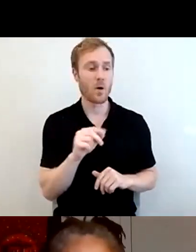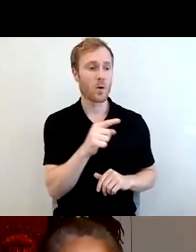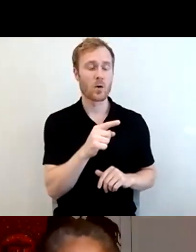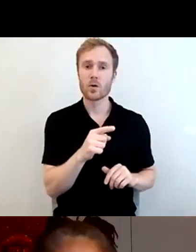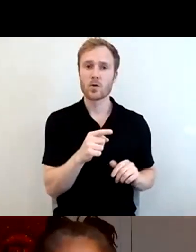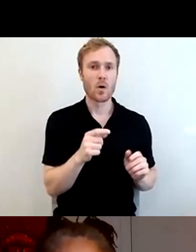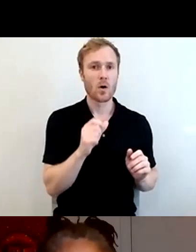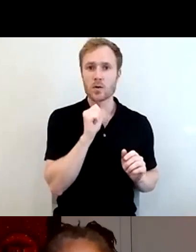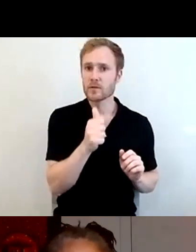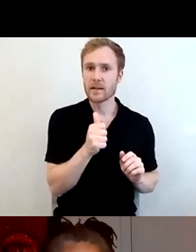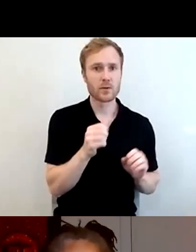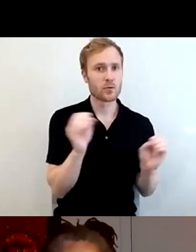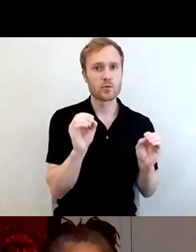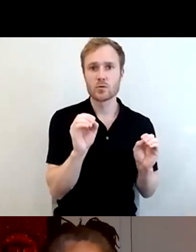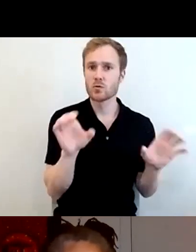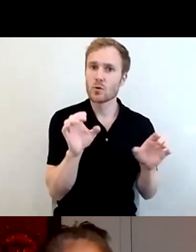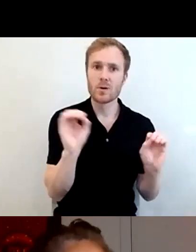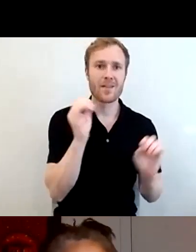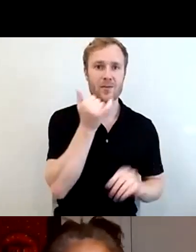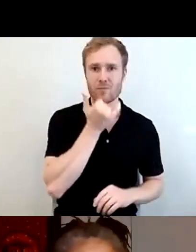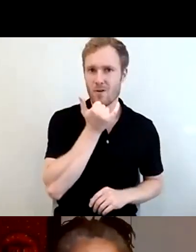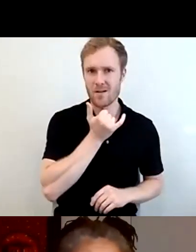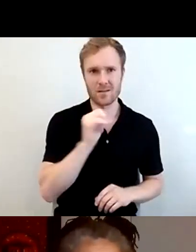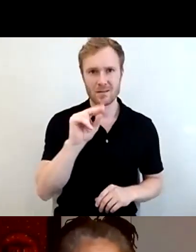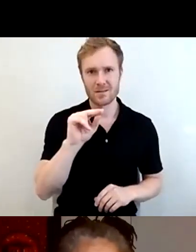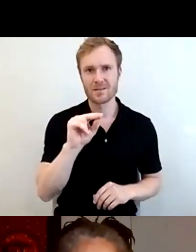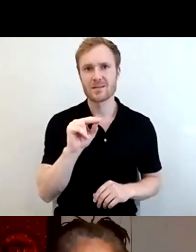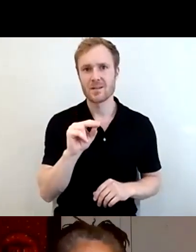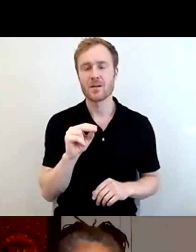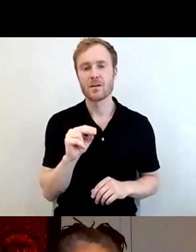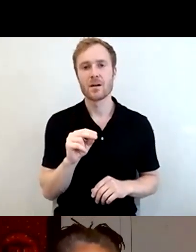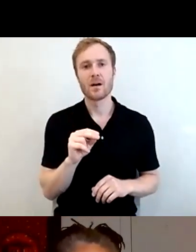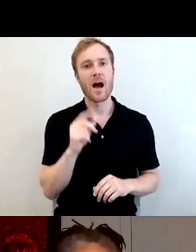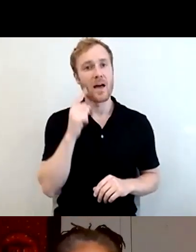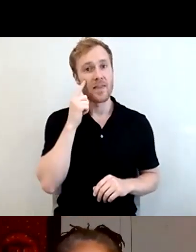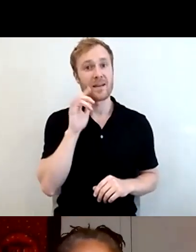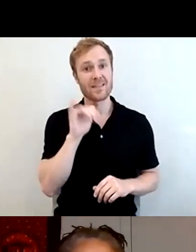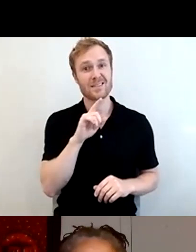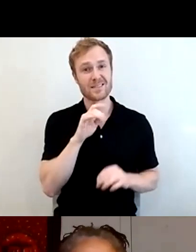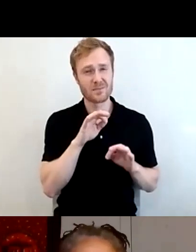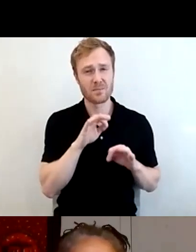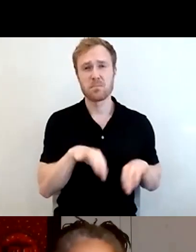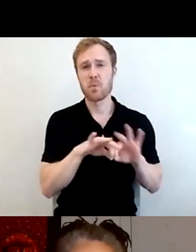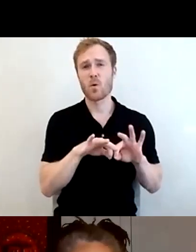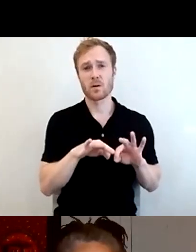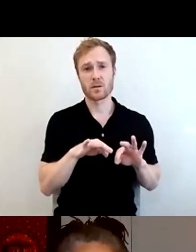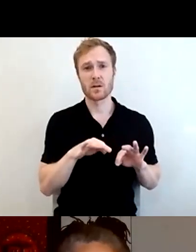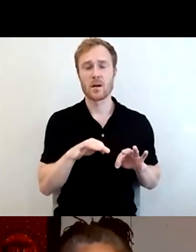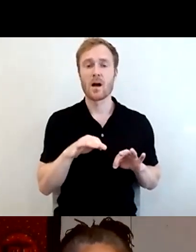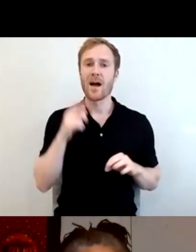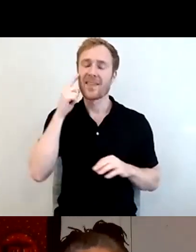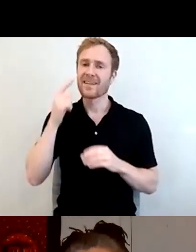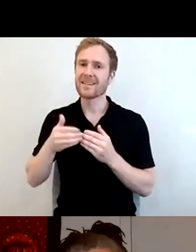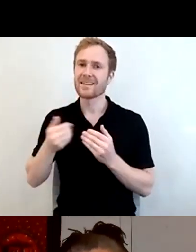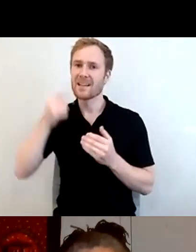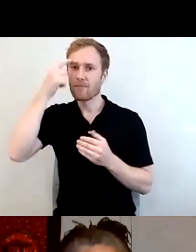in a difficult world for true. I can at least, and that is life-saving. And I think it's easy for queer adults to